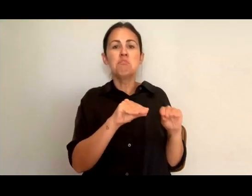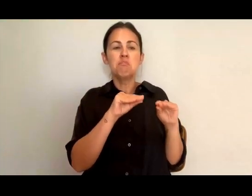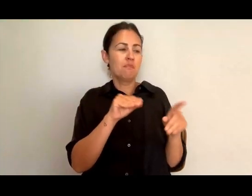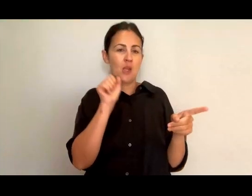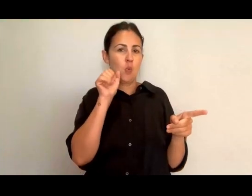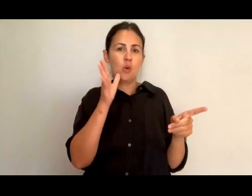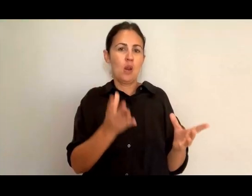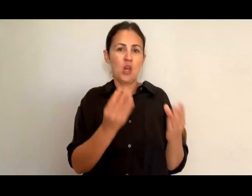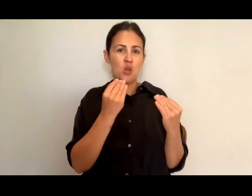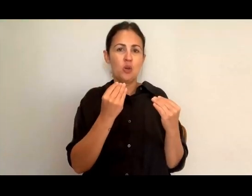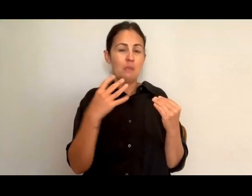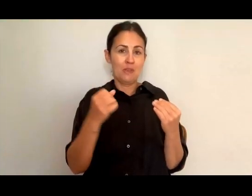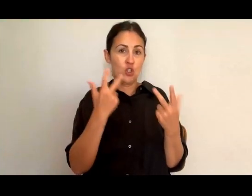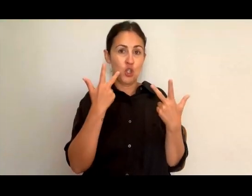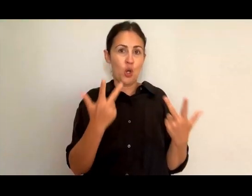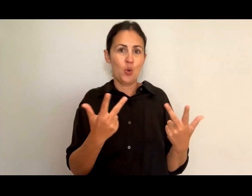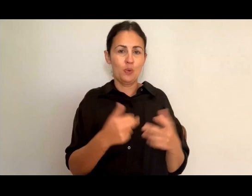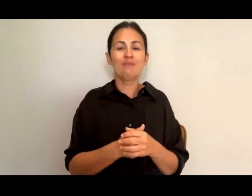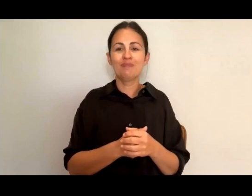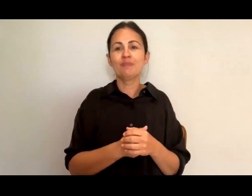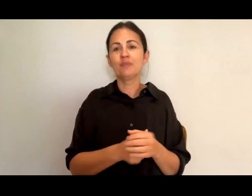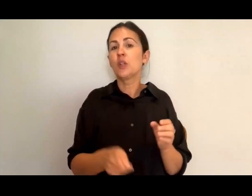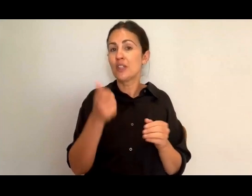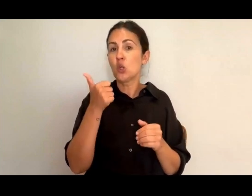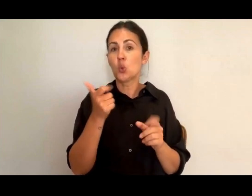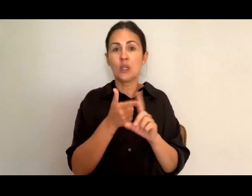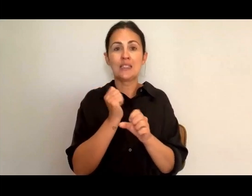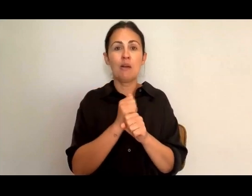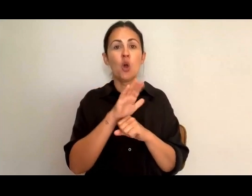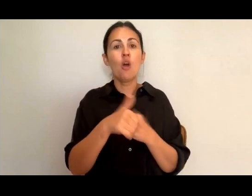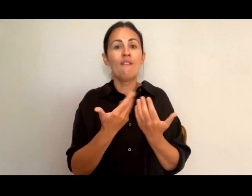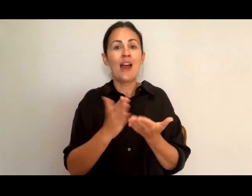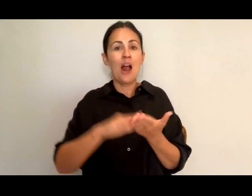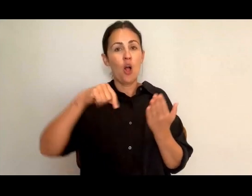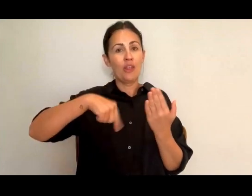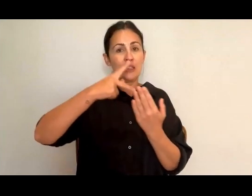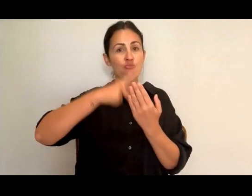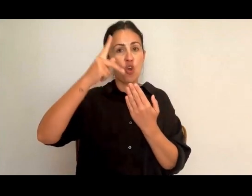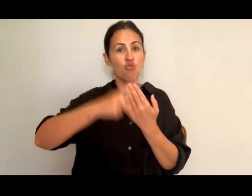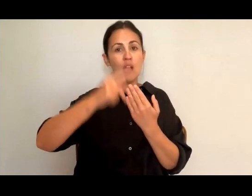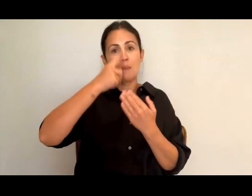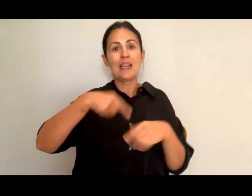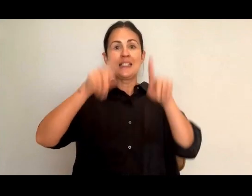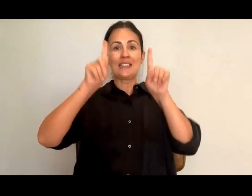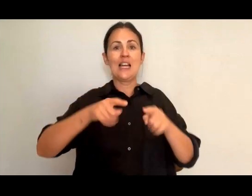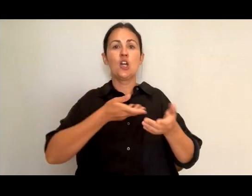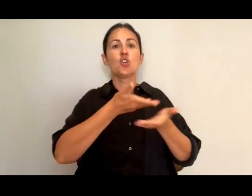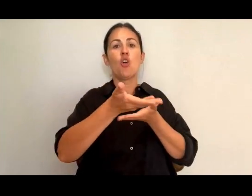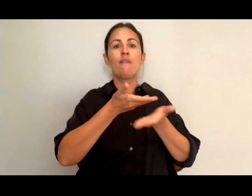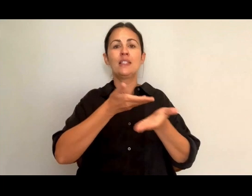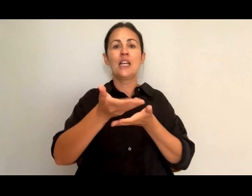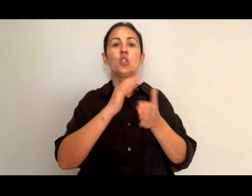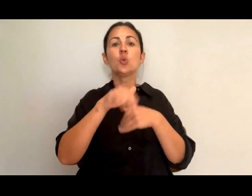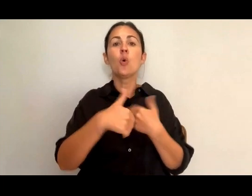great example of how Waste to Art is a vehicle for generating conversations around how we can be better in the space of